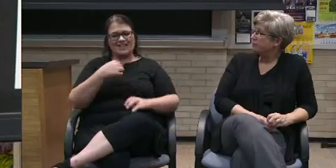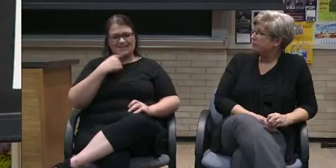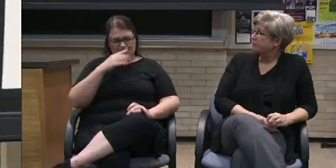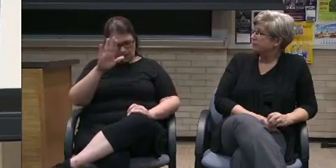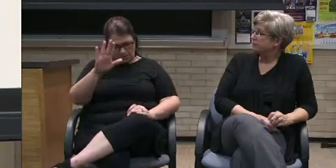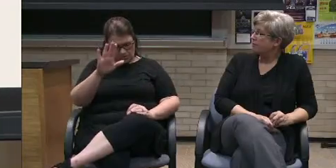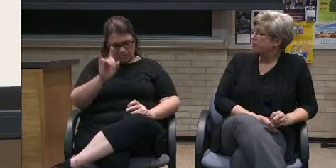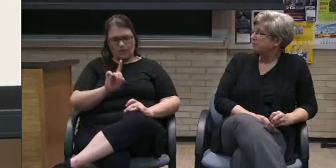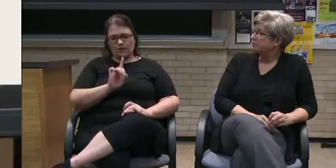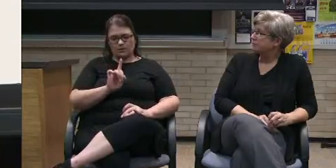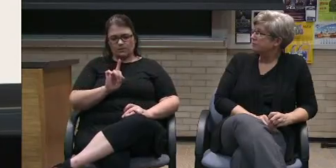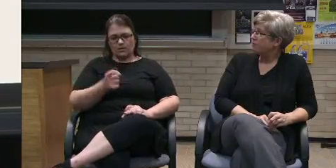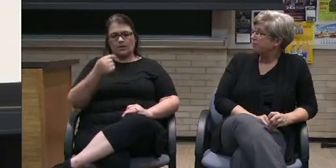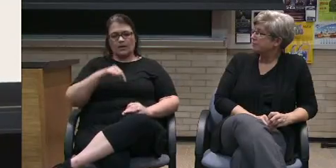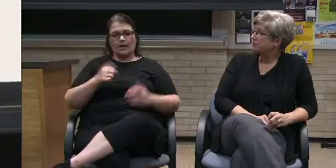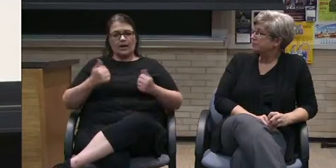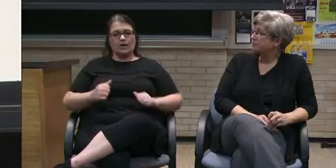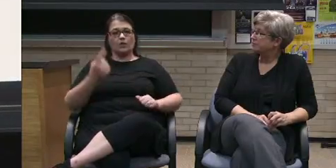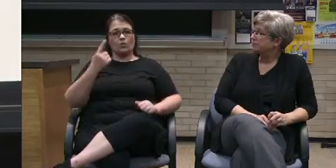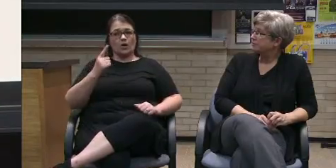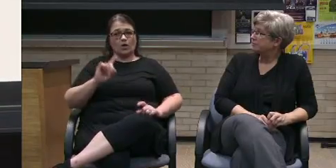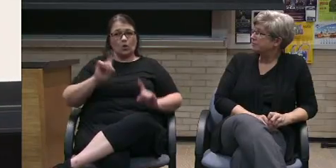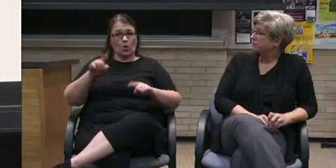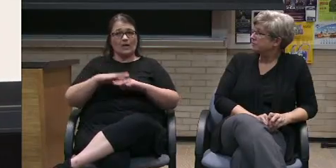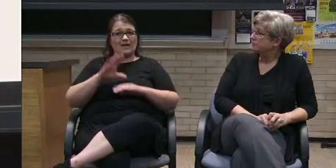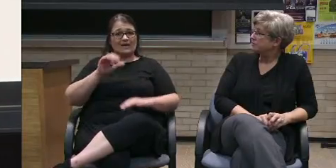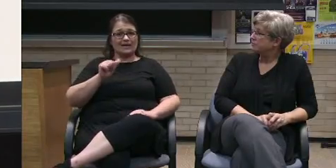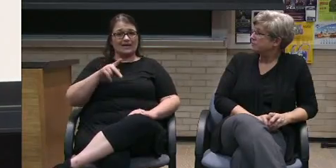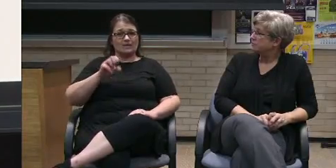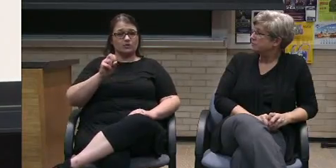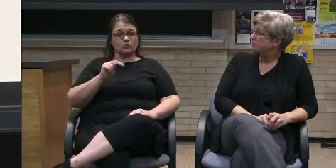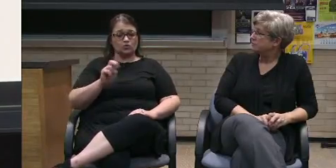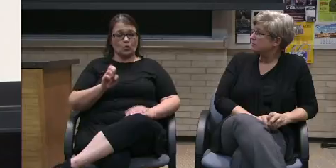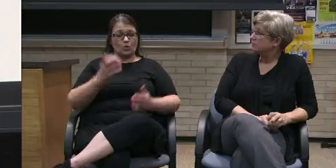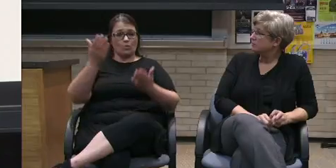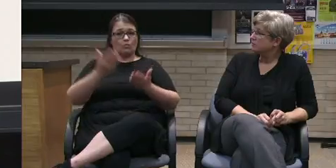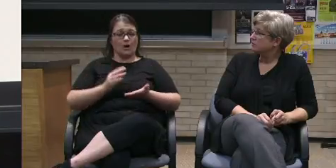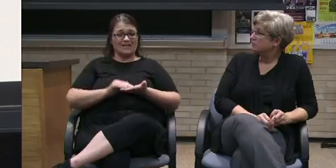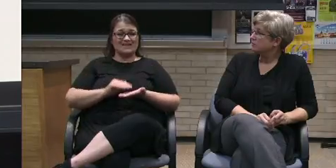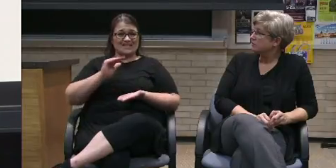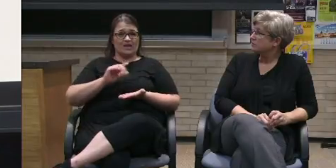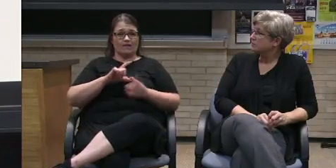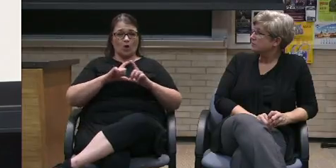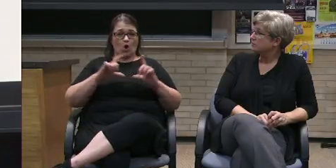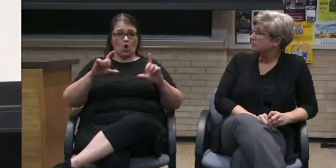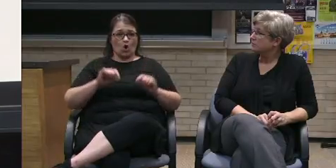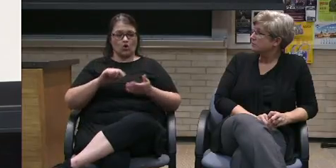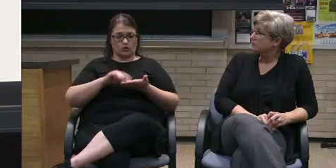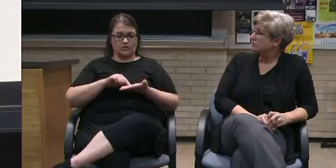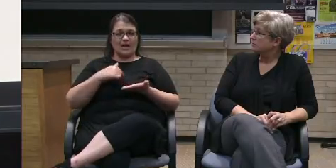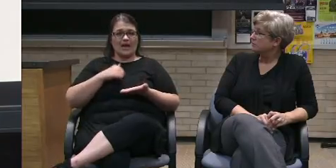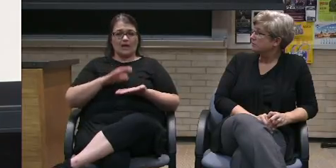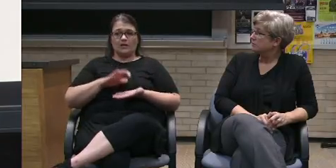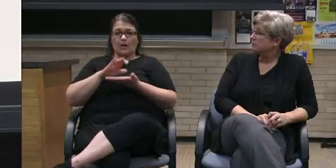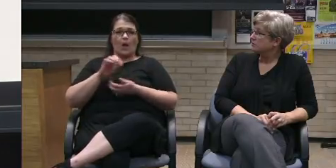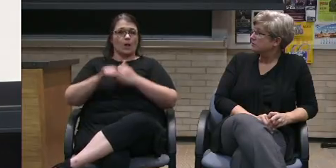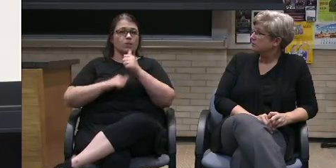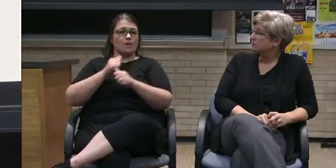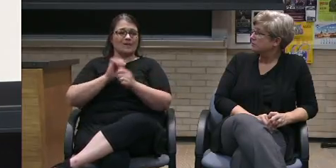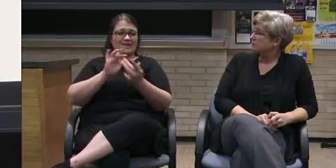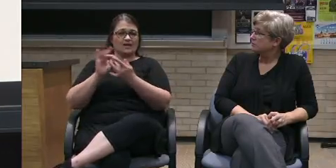worked. Anyone going out on a capstone took this stack of cards that had alumni contact information. You had to get it filled